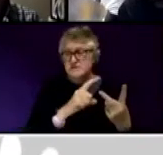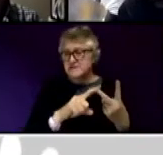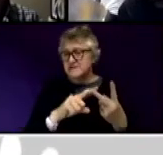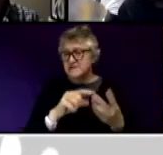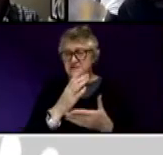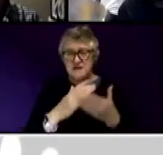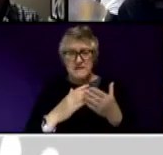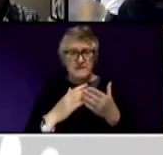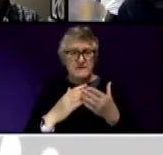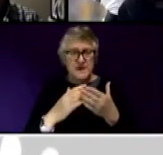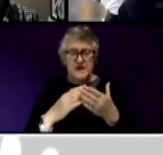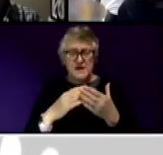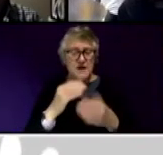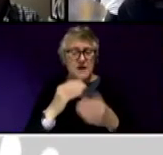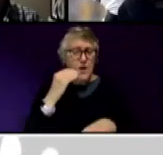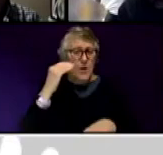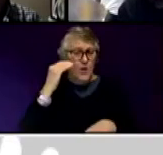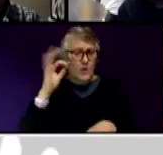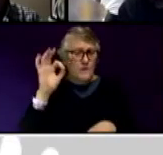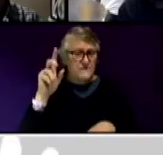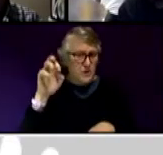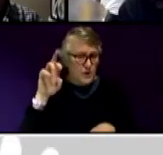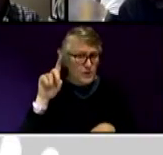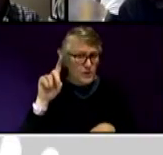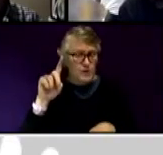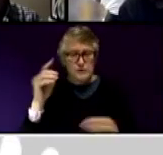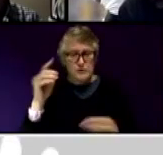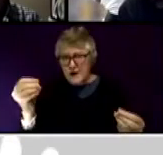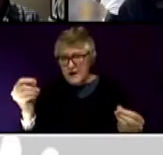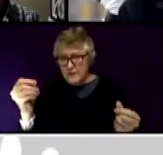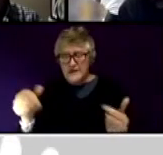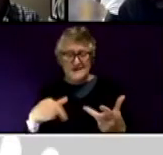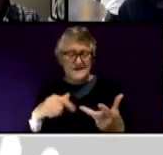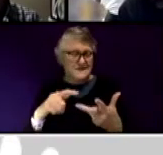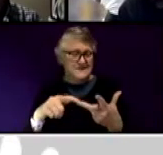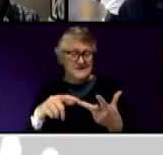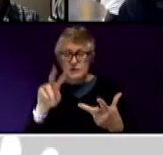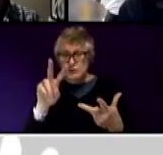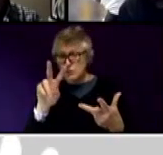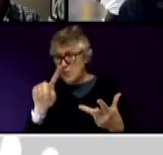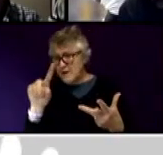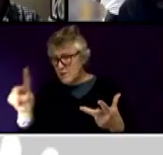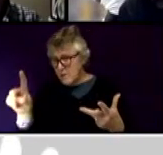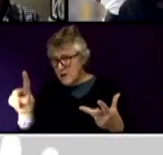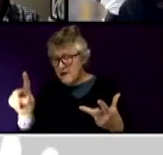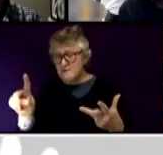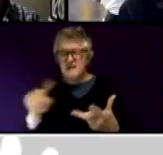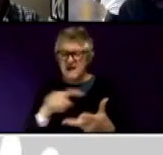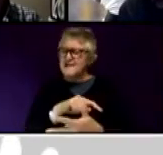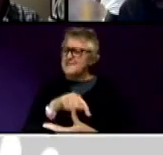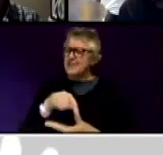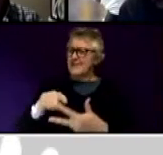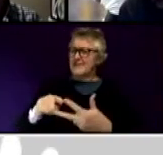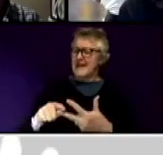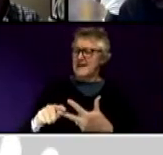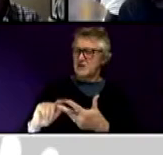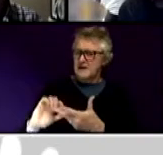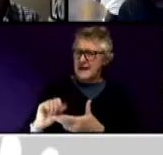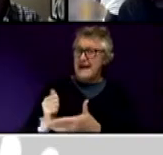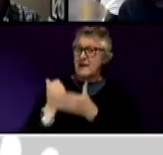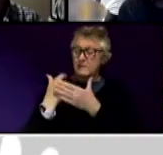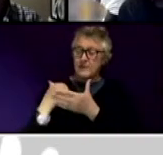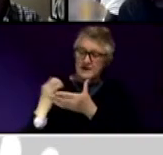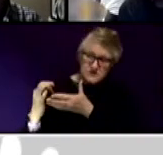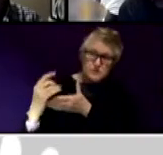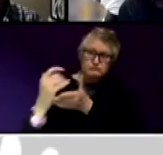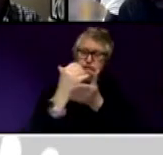maybe 211 and other associates could help us put together some places where people can access the city, county,